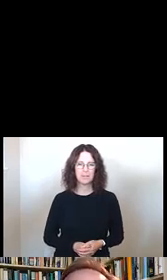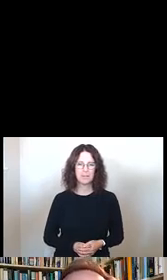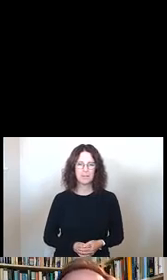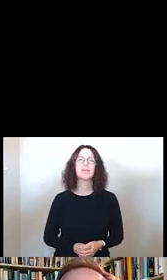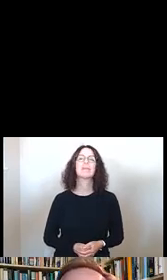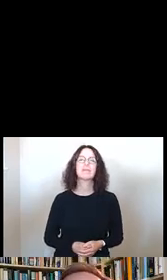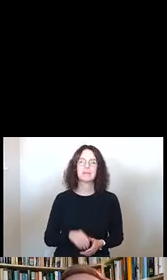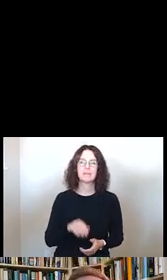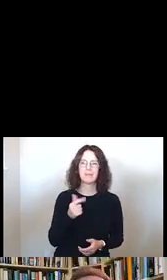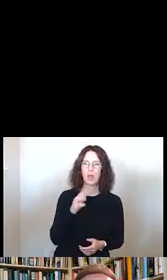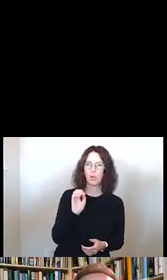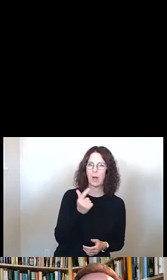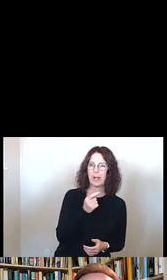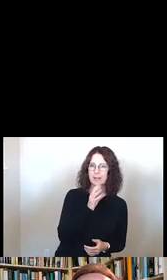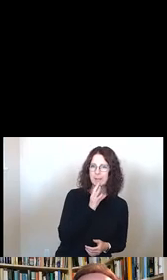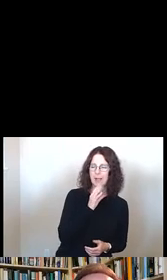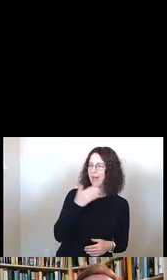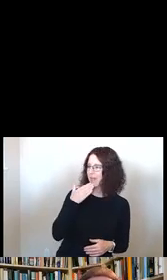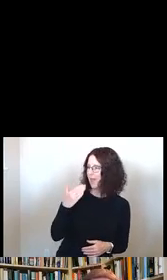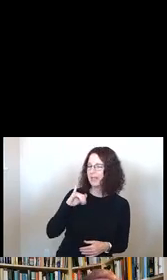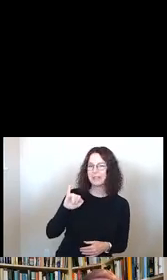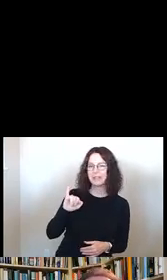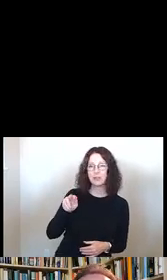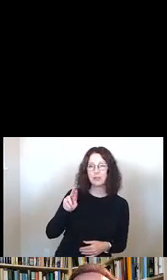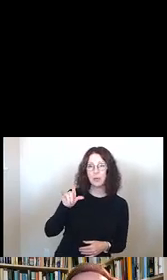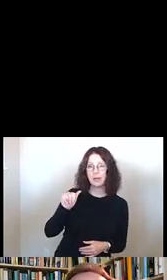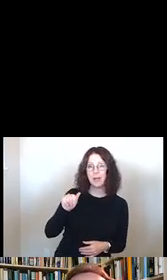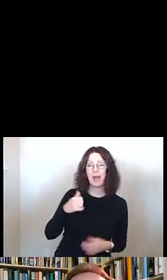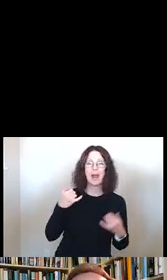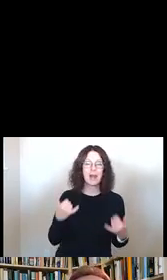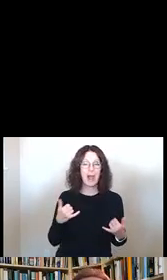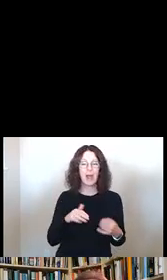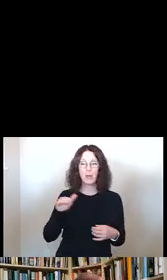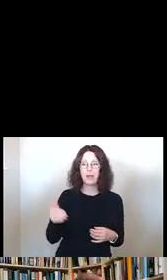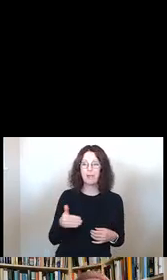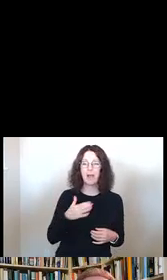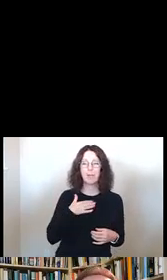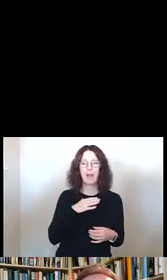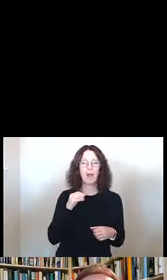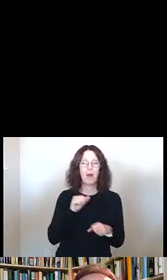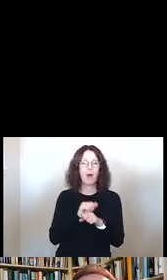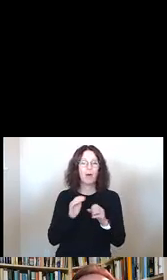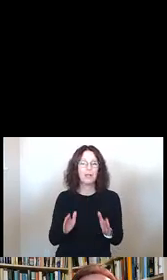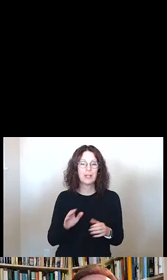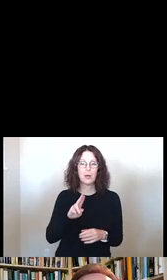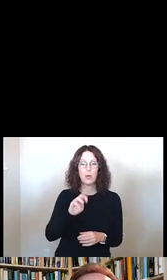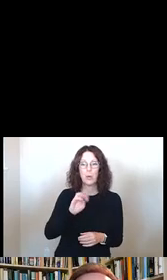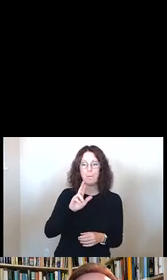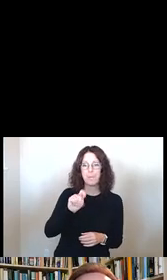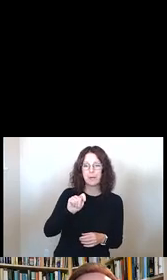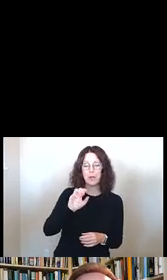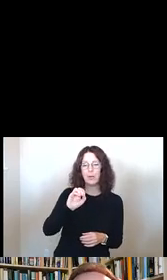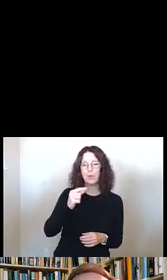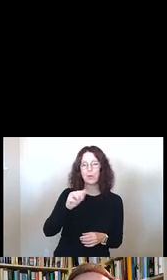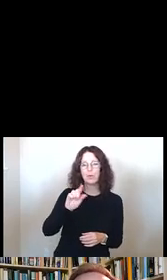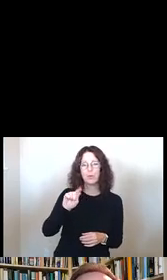Great, thanks, Julia. So I'm now going to invite my colleagues, Dr. Umut Özoğlu and Dr. John Sirio